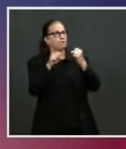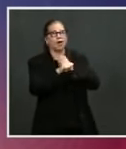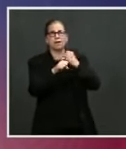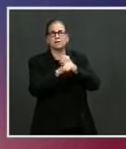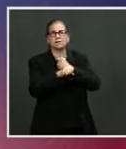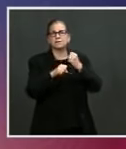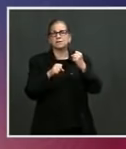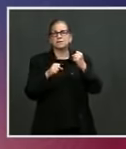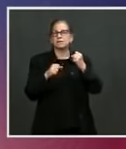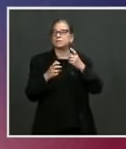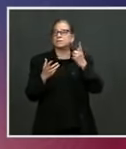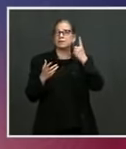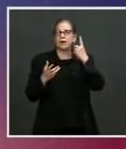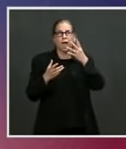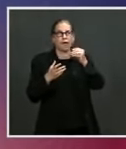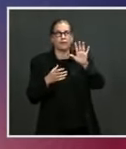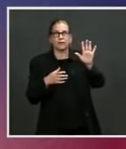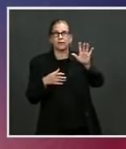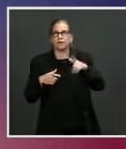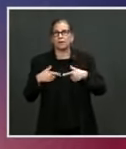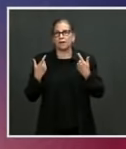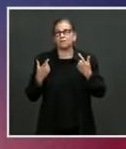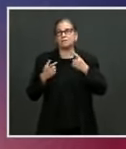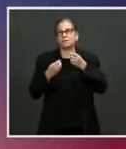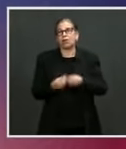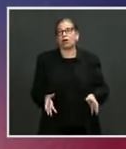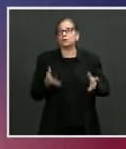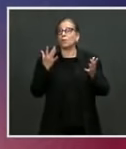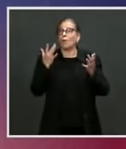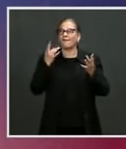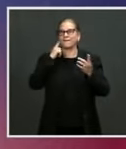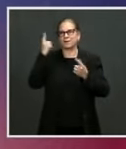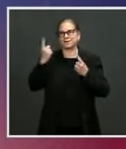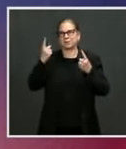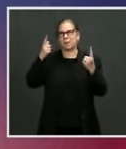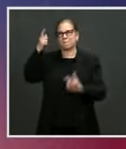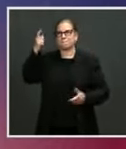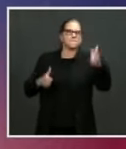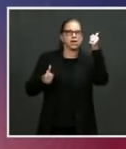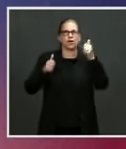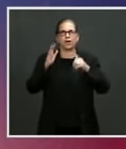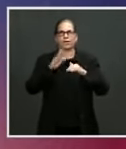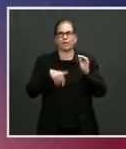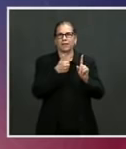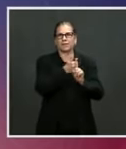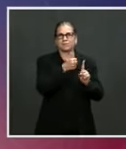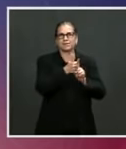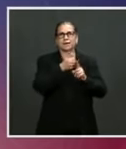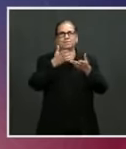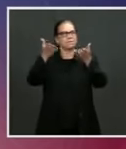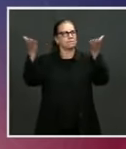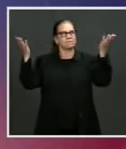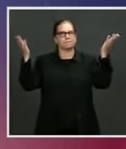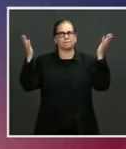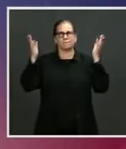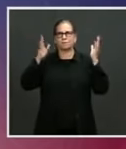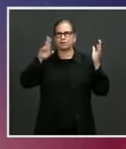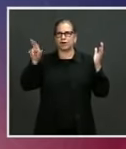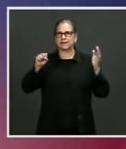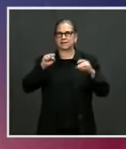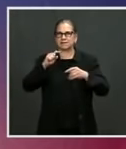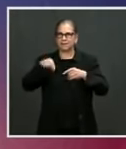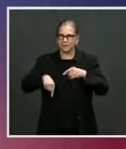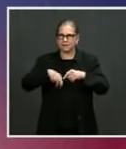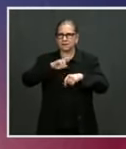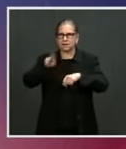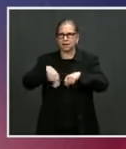for the values and traditions of this nation. They fought for the belief that under these colors of red, white, and